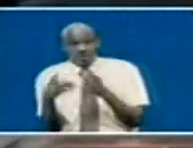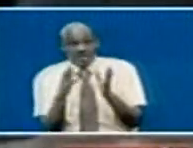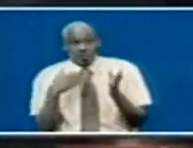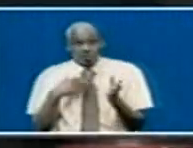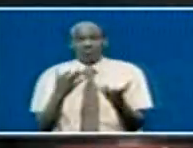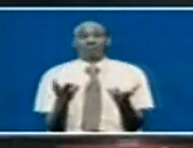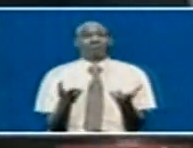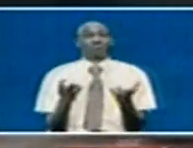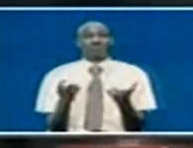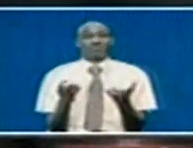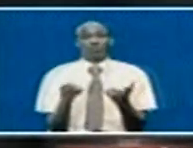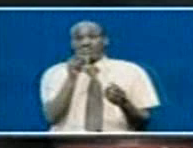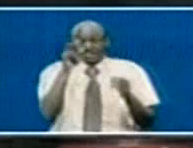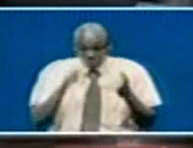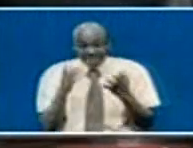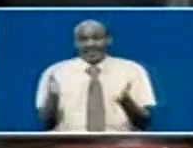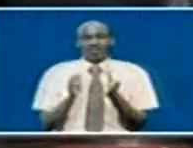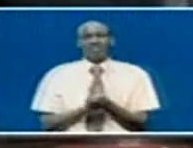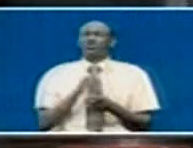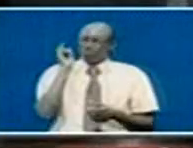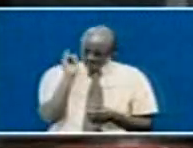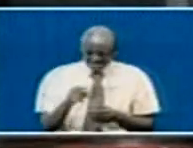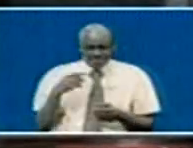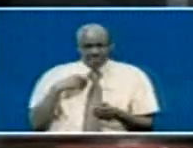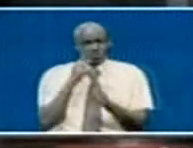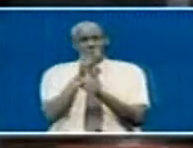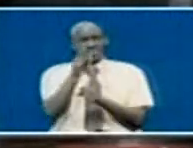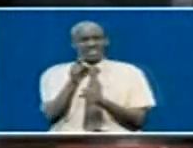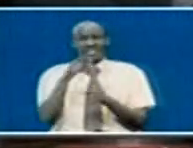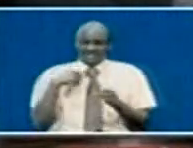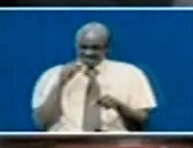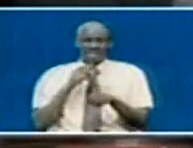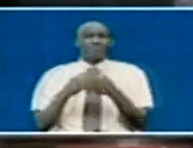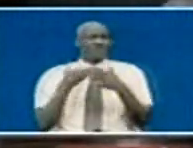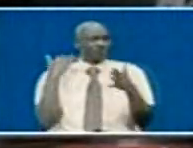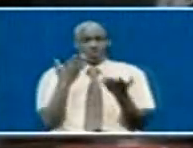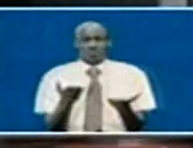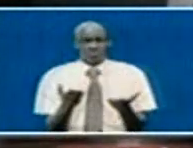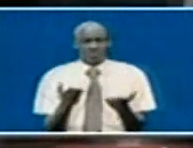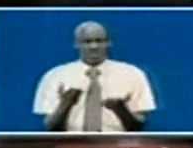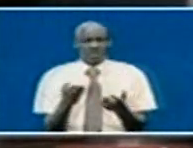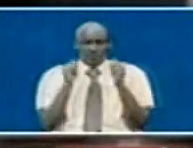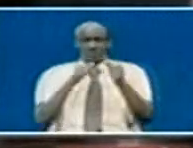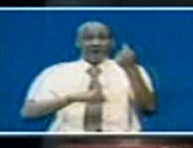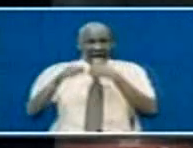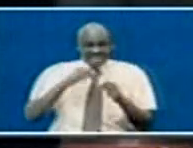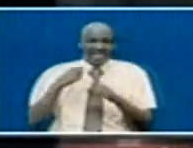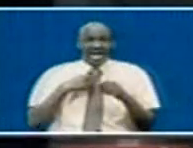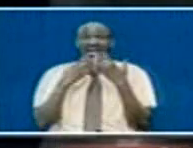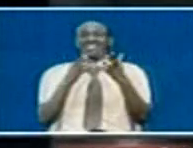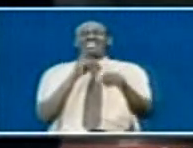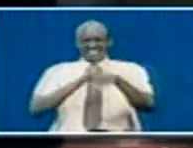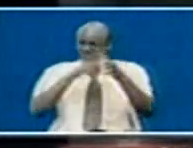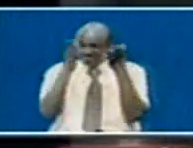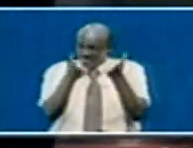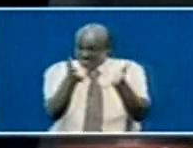informed the boss that, look, there is this. You have to do that in real time. so that we can act and respond in real time